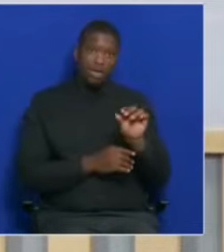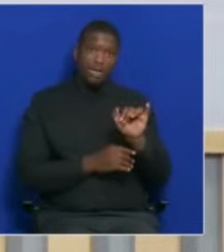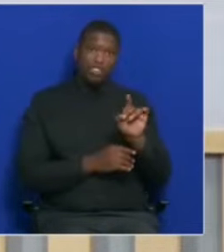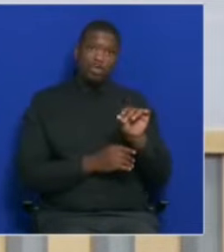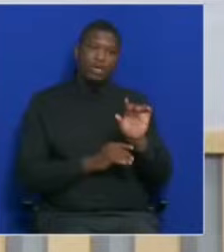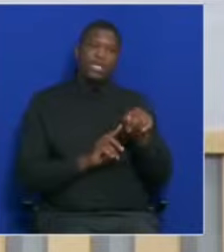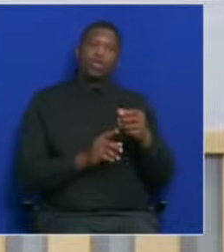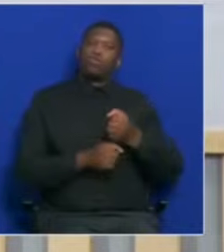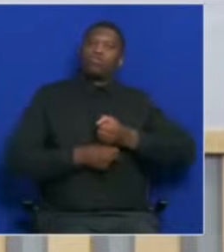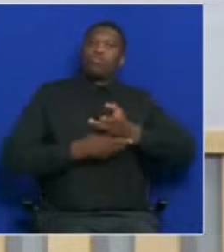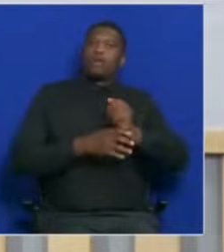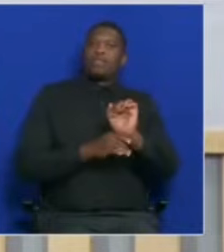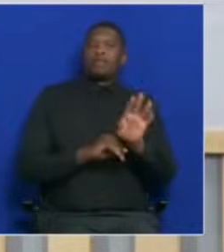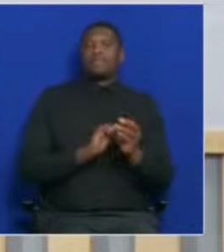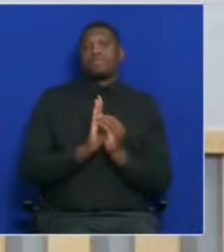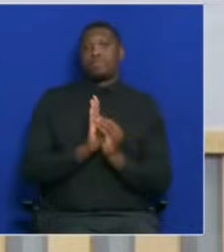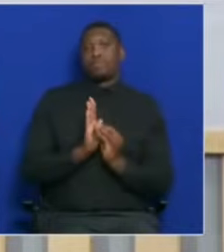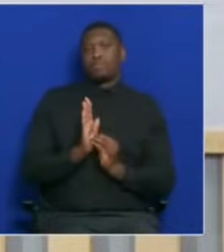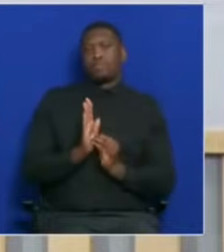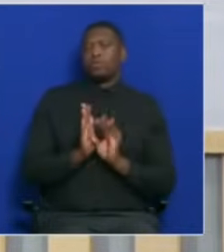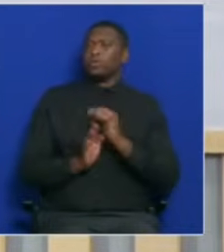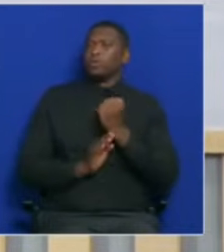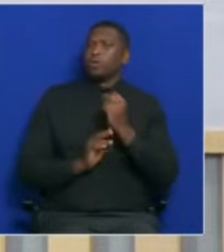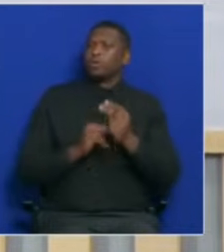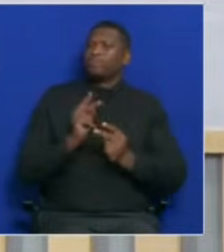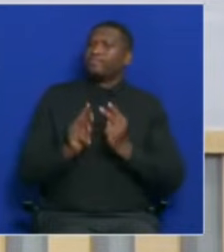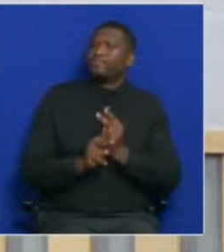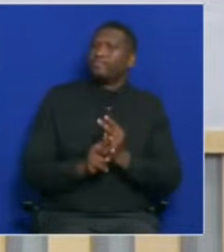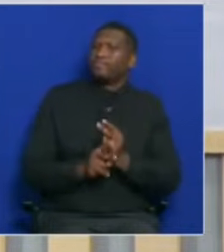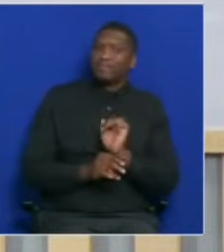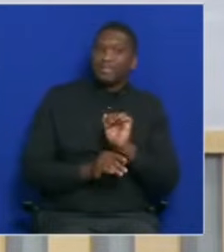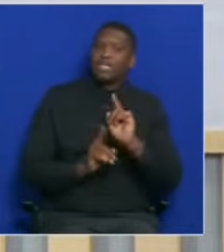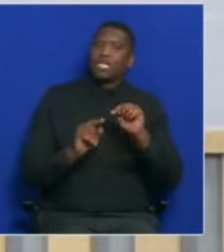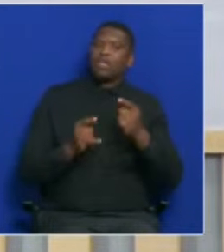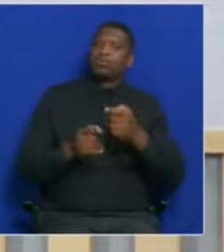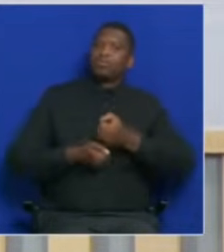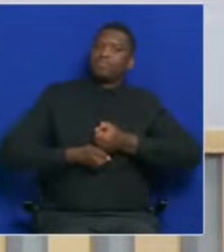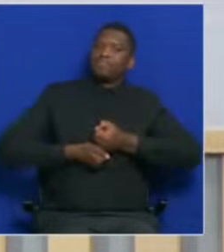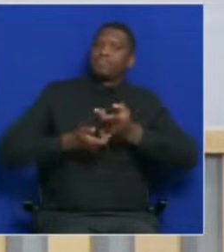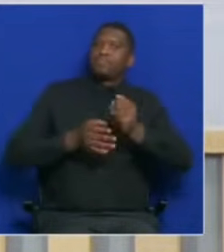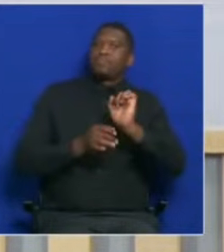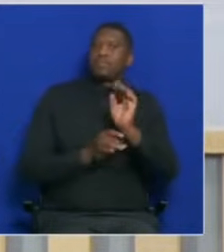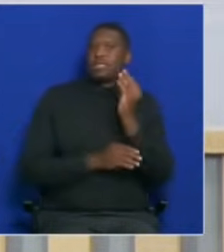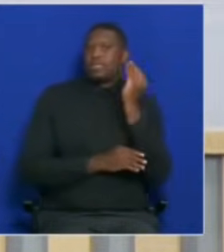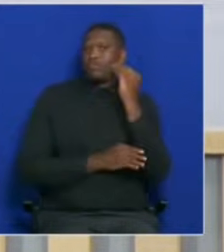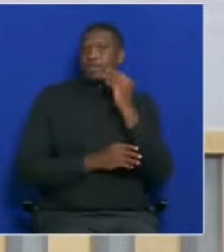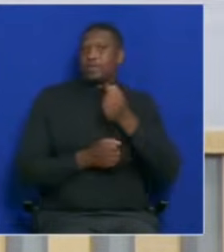Excuse me, the IGI didn't provide it. They cannot provide that information.